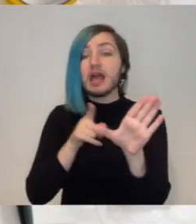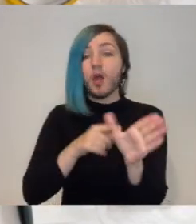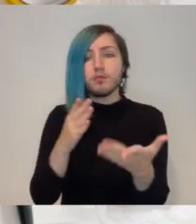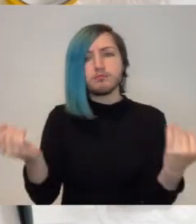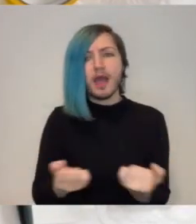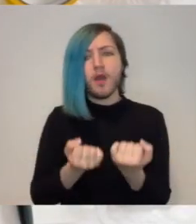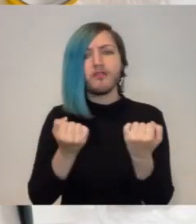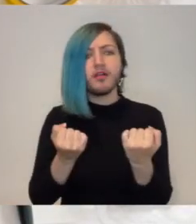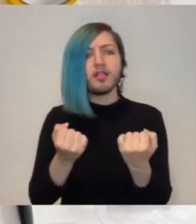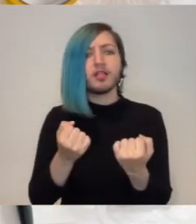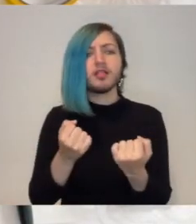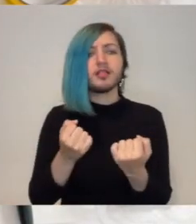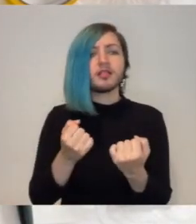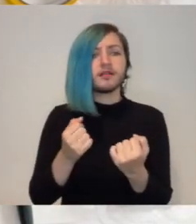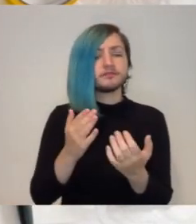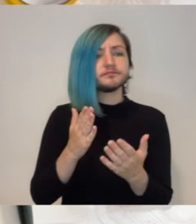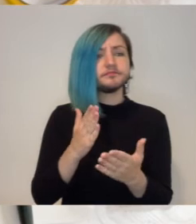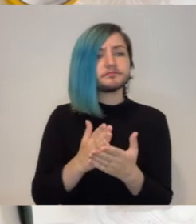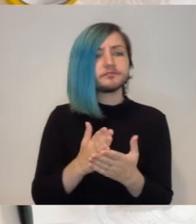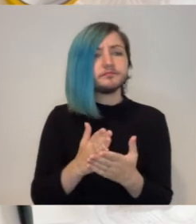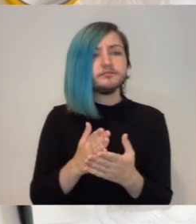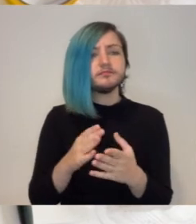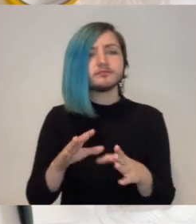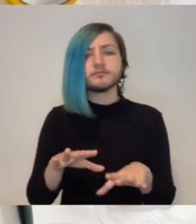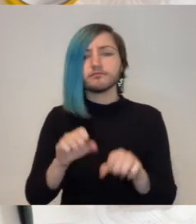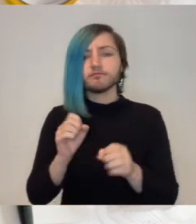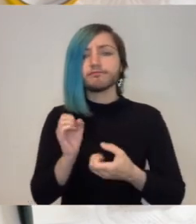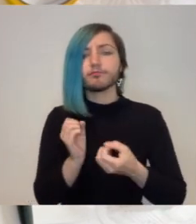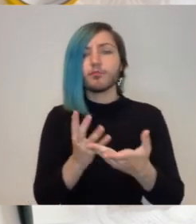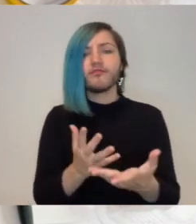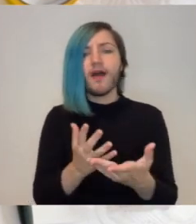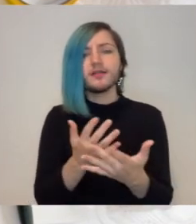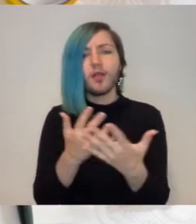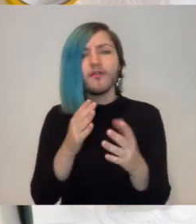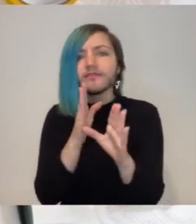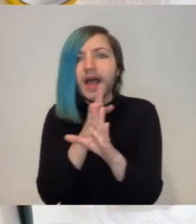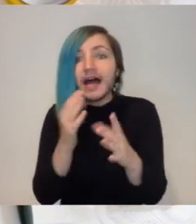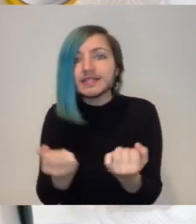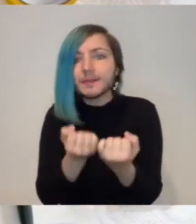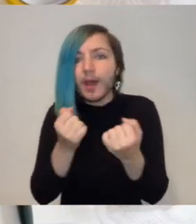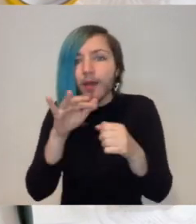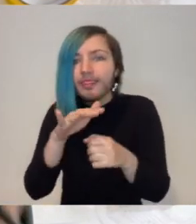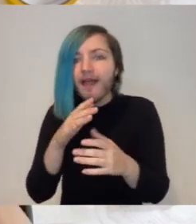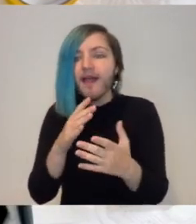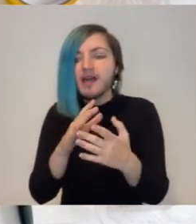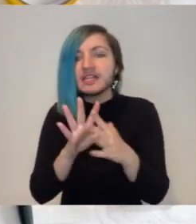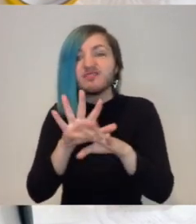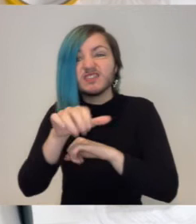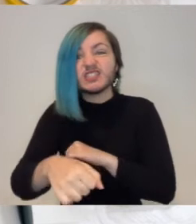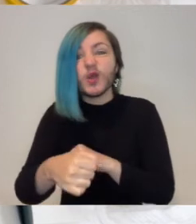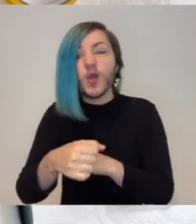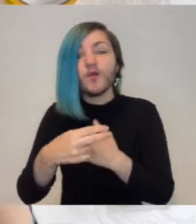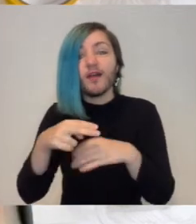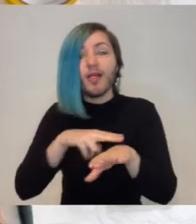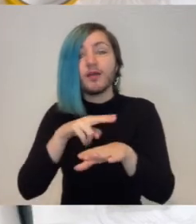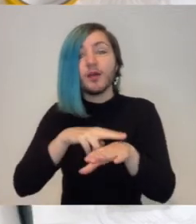quite powerful, and it's really starting to sort of provide quite a lot of hiding power in the blue and dominates. I can